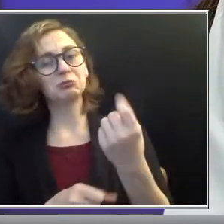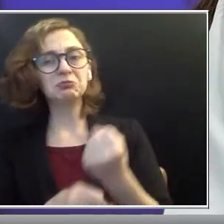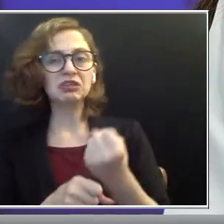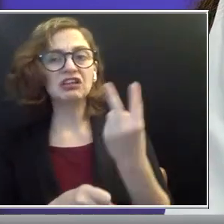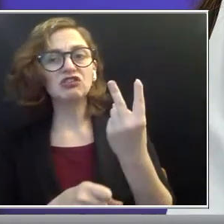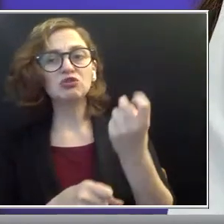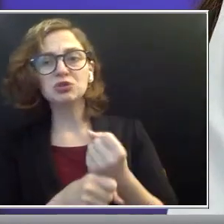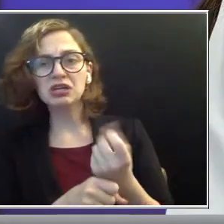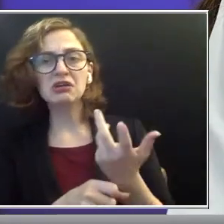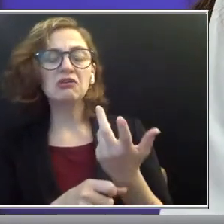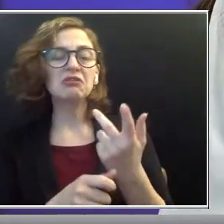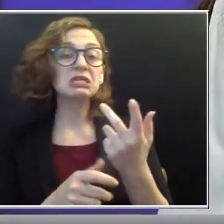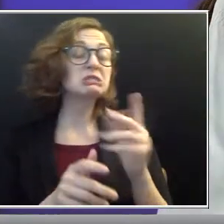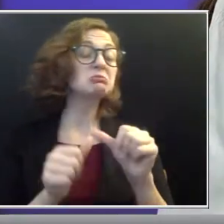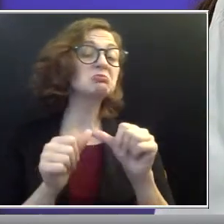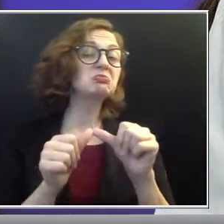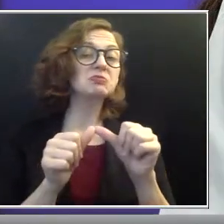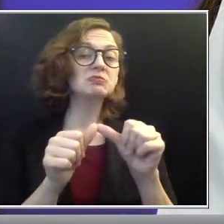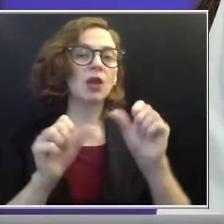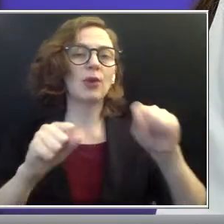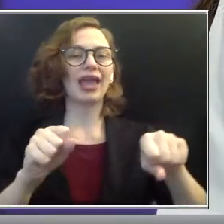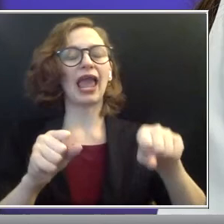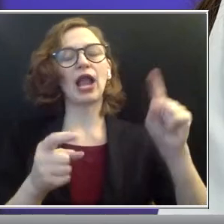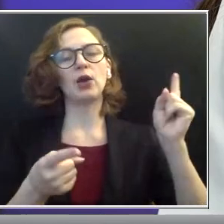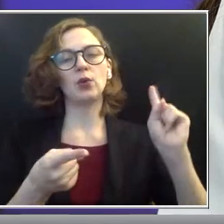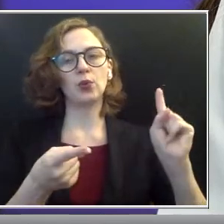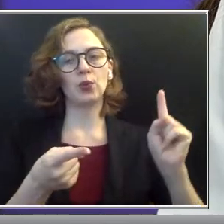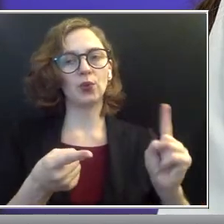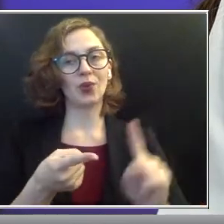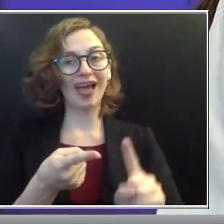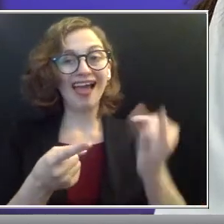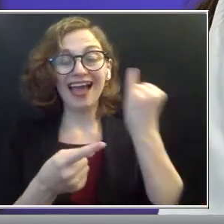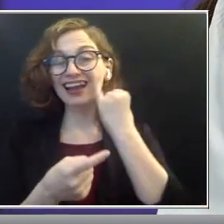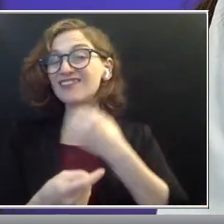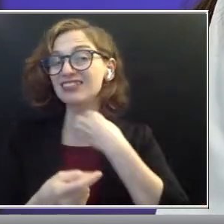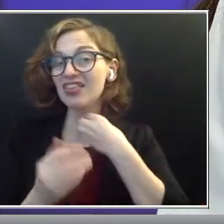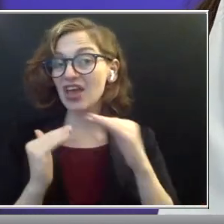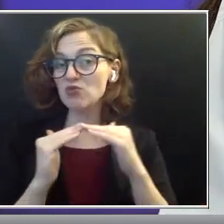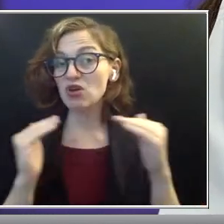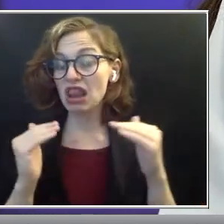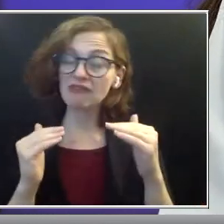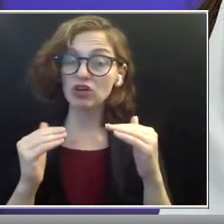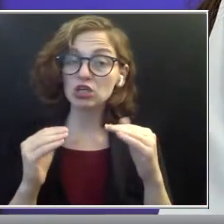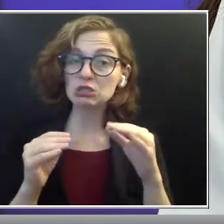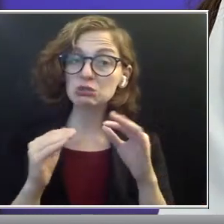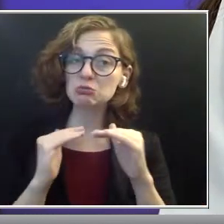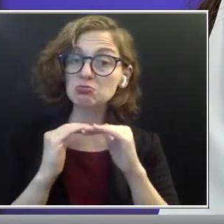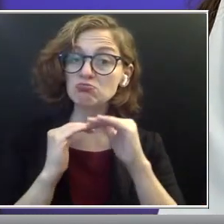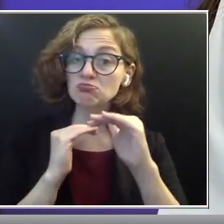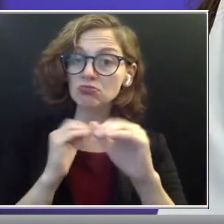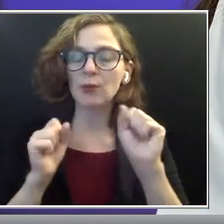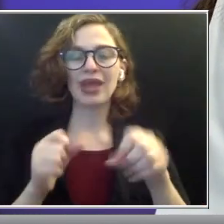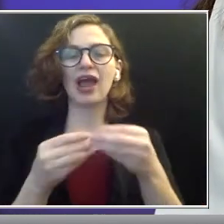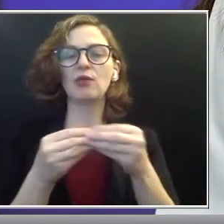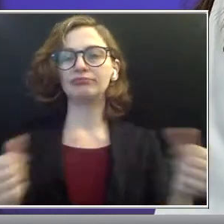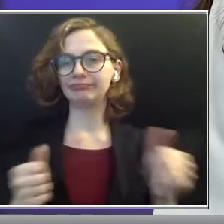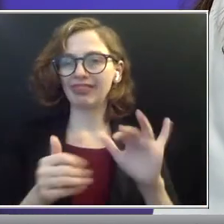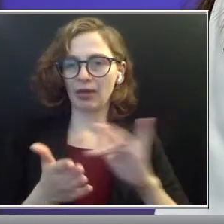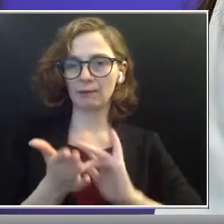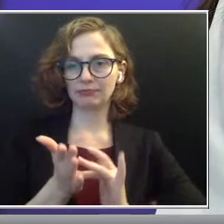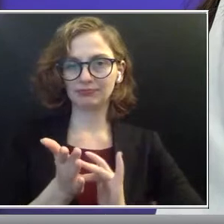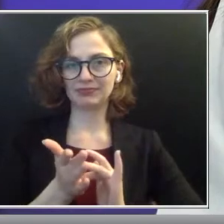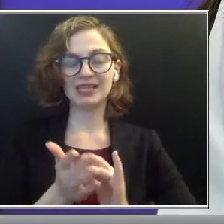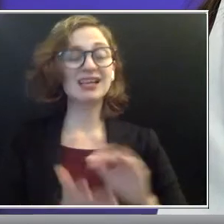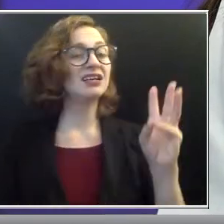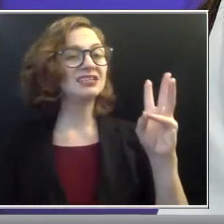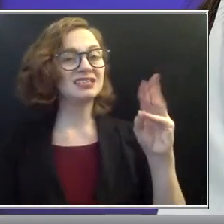stay with normal thyroid levels, taper off. We can see a remission in up to 60% of patients with Graves' disease after